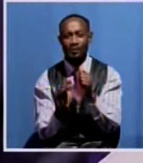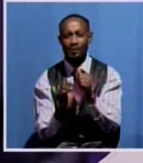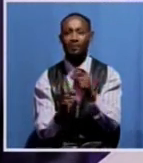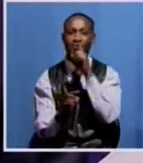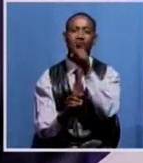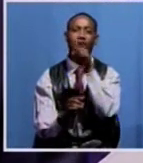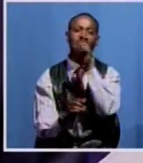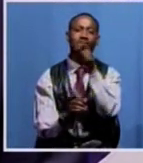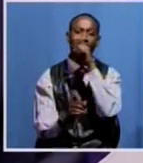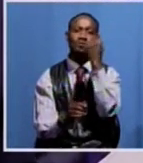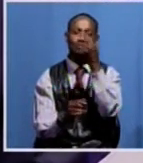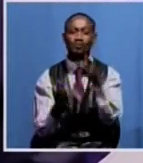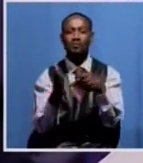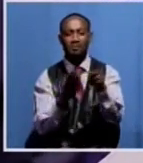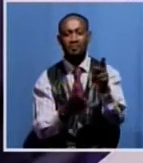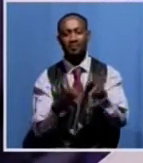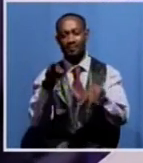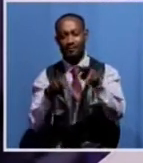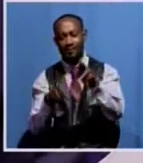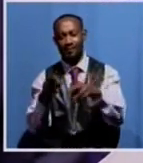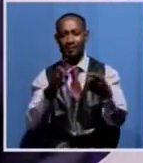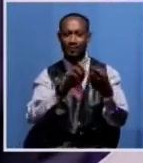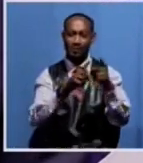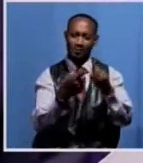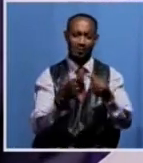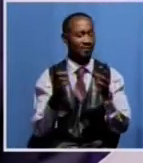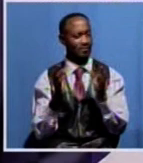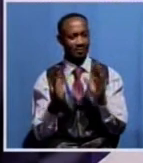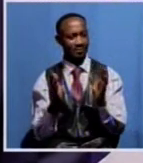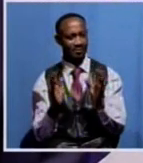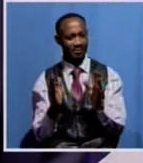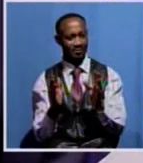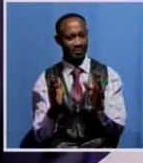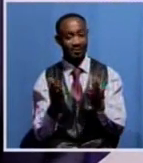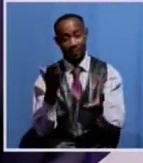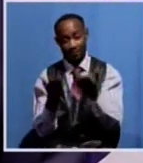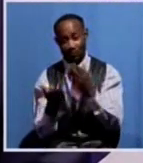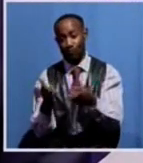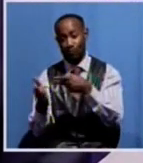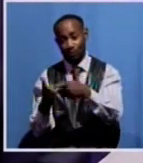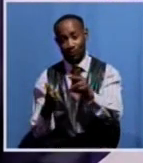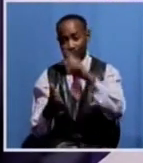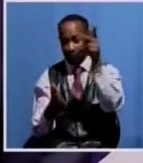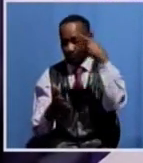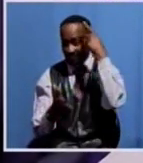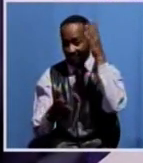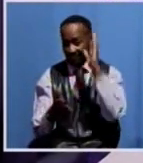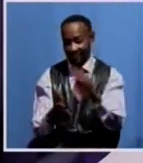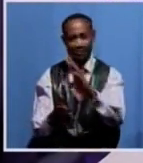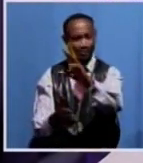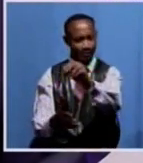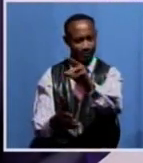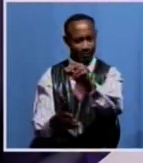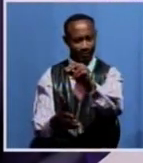are only paying our relatives, we are only paying our friends. There has to be a transparent system. Paying party members. Party members or whatever. So that will